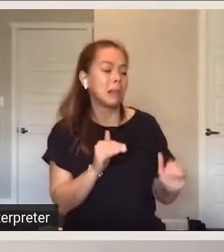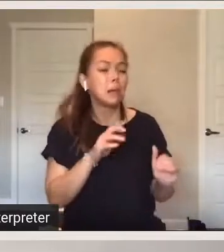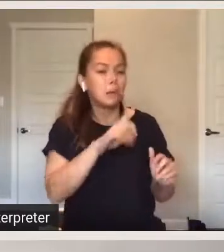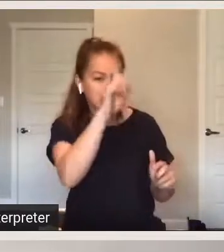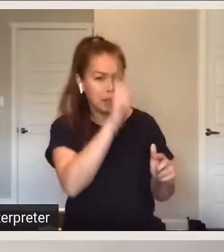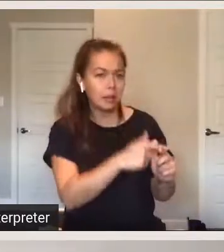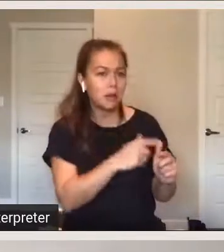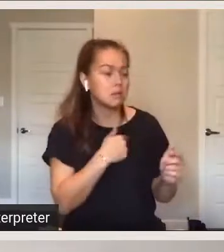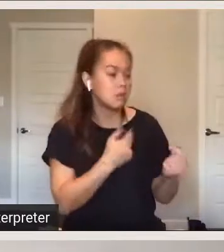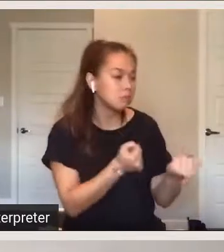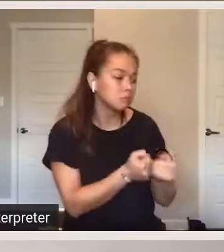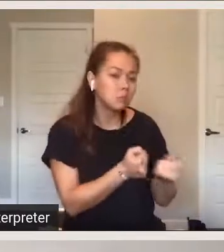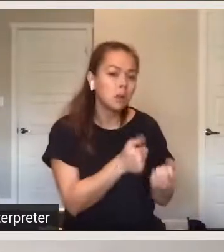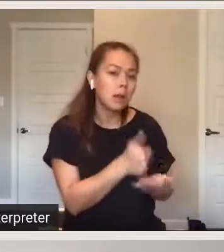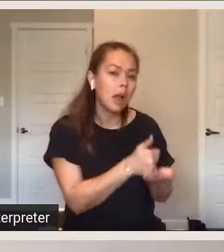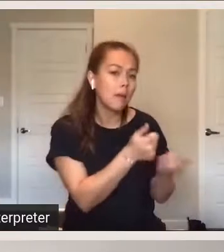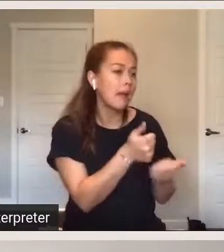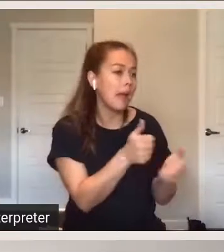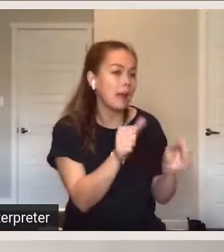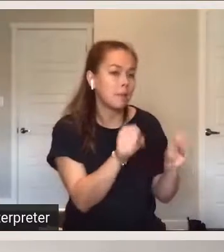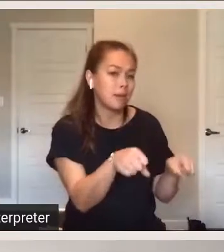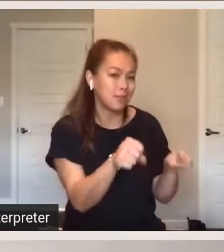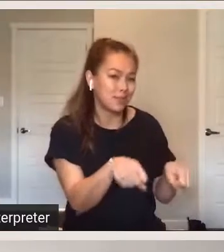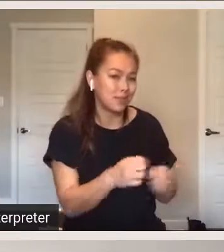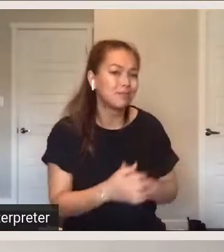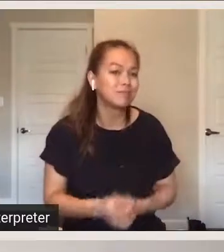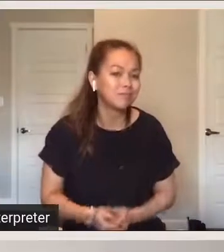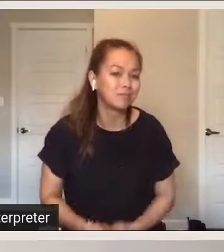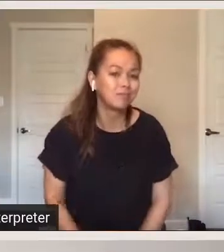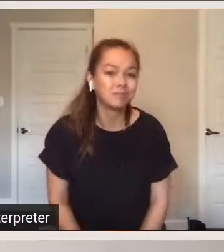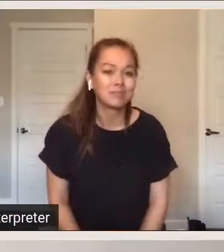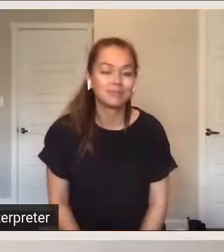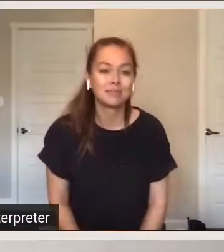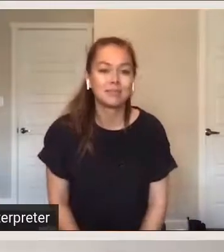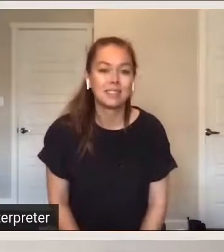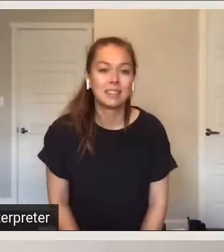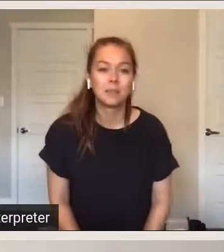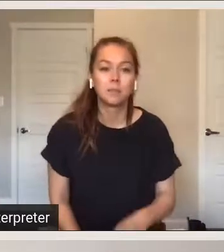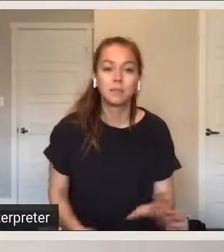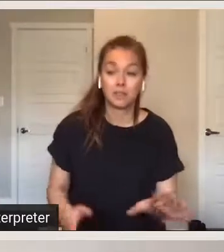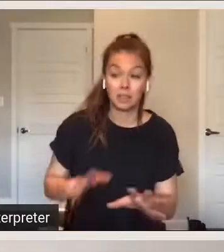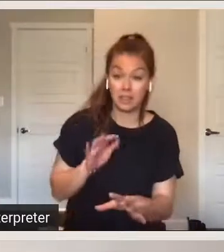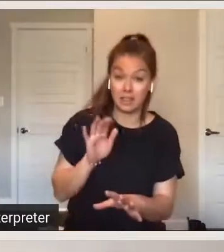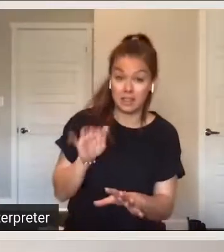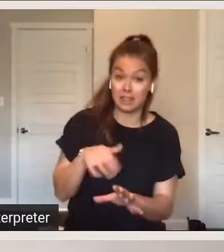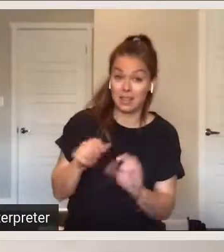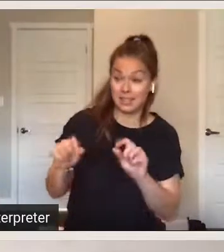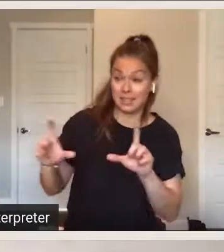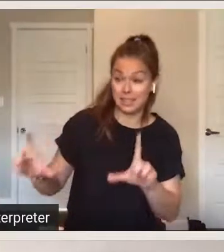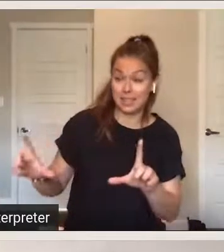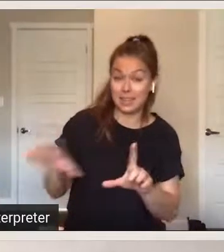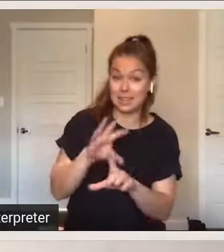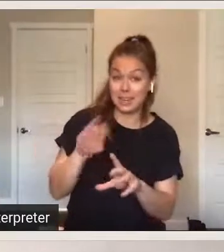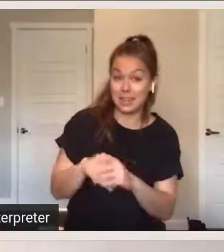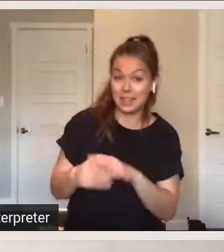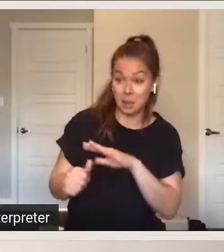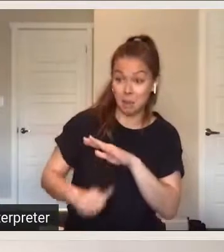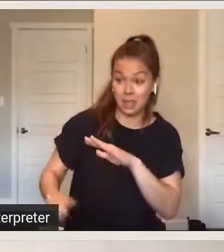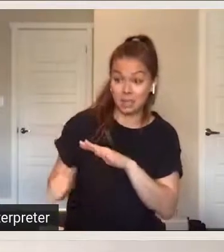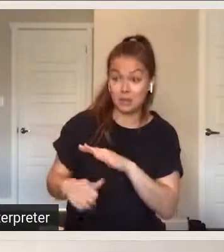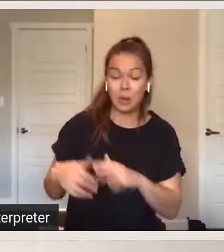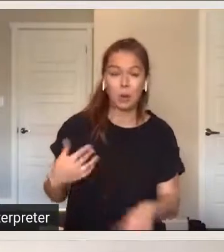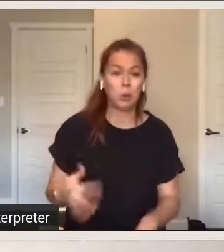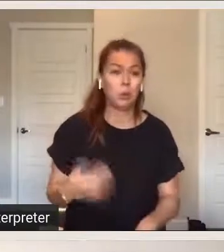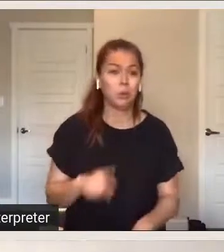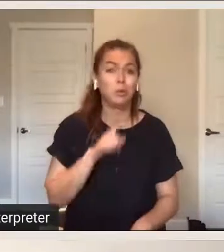Right. And that scene in the basement, it's truly, truly like that, except I think it was more a